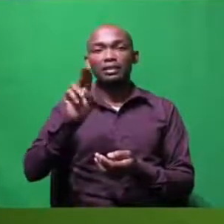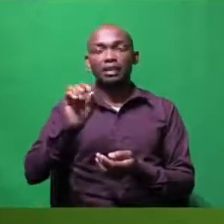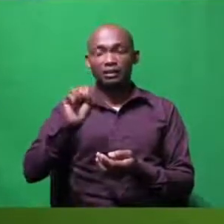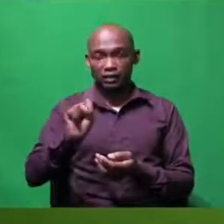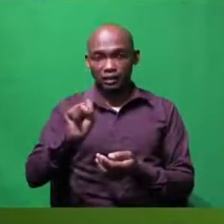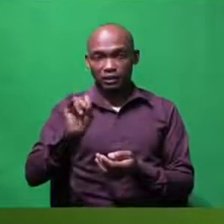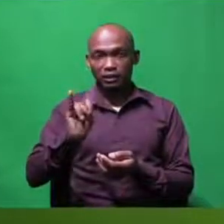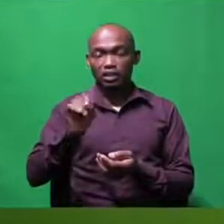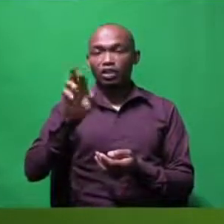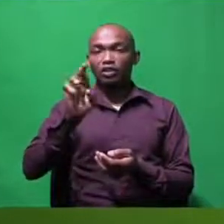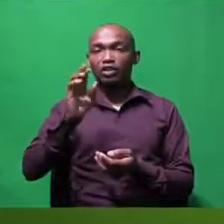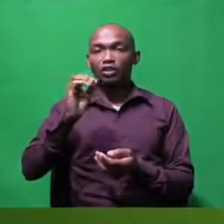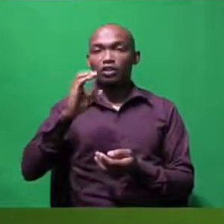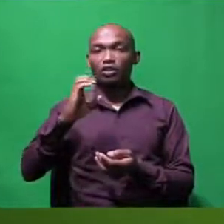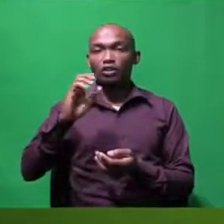igneous rock